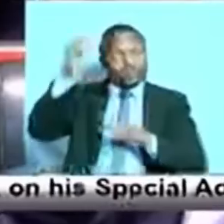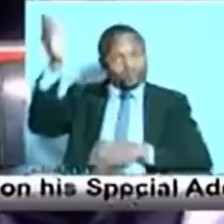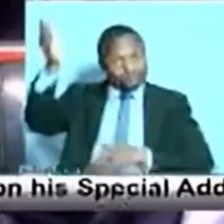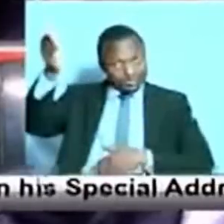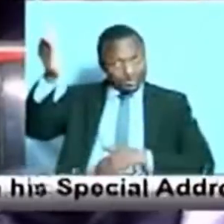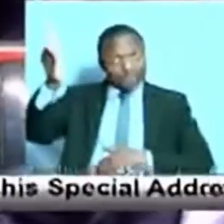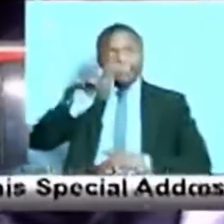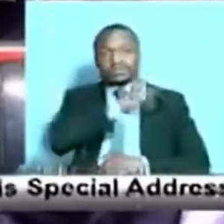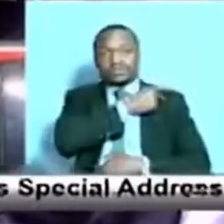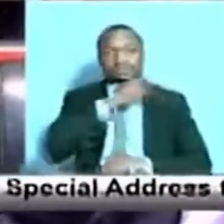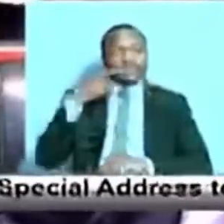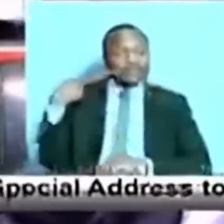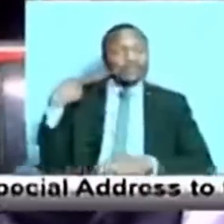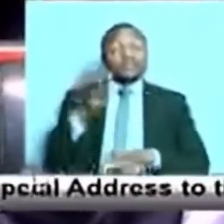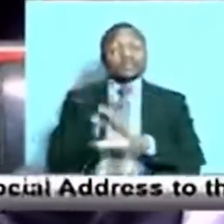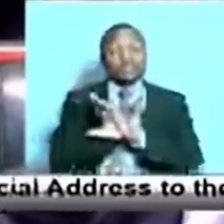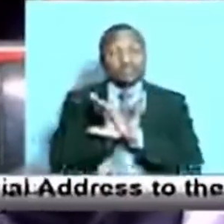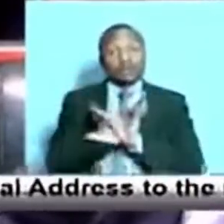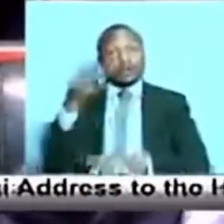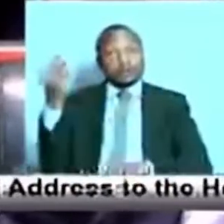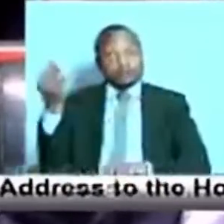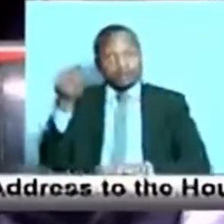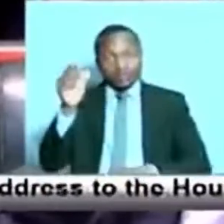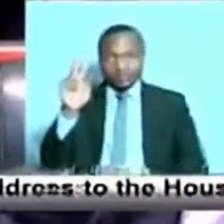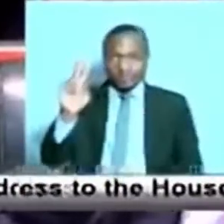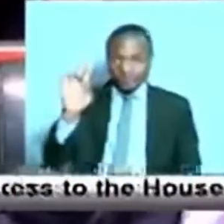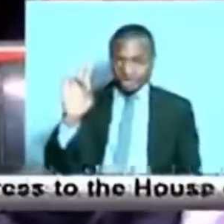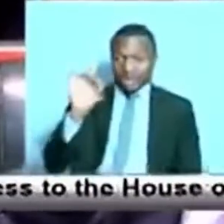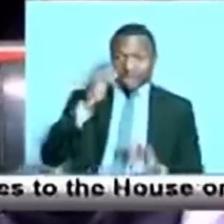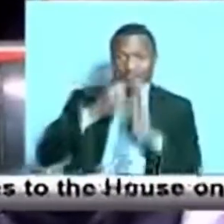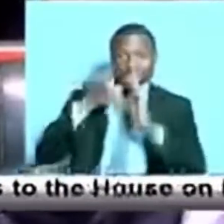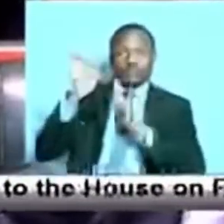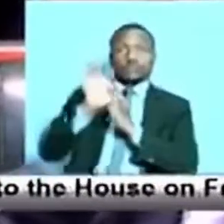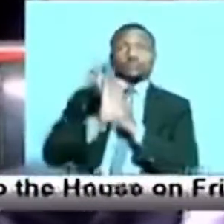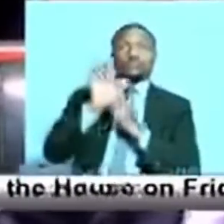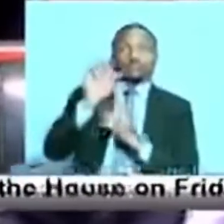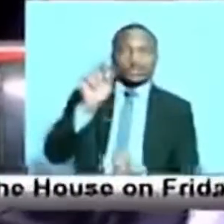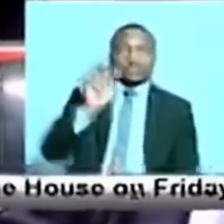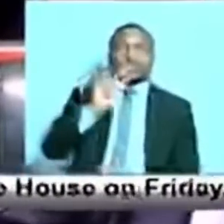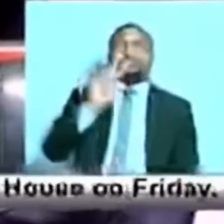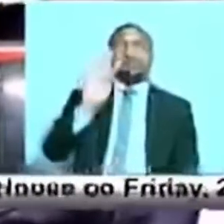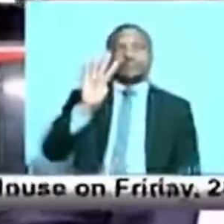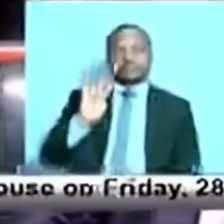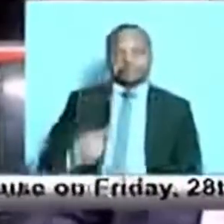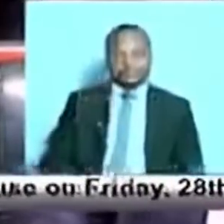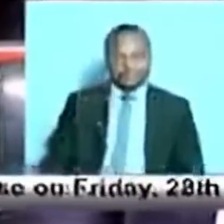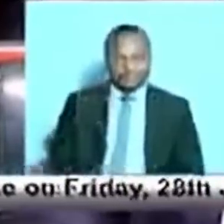the House on Friday, 28th June 2024.